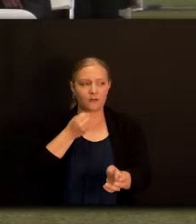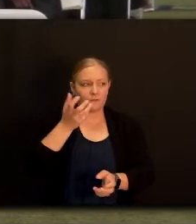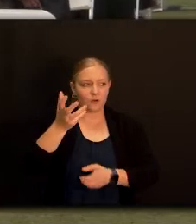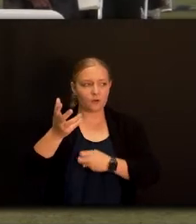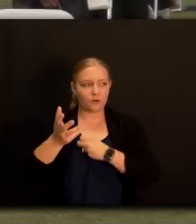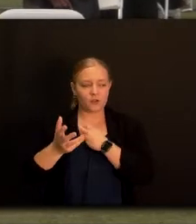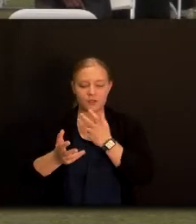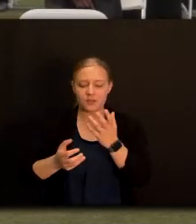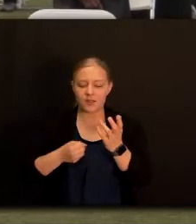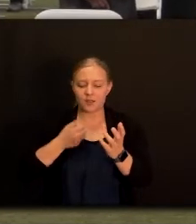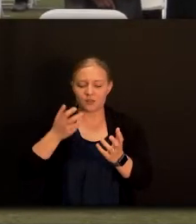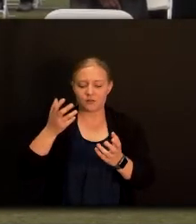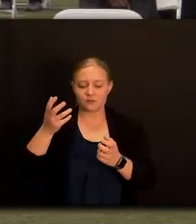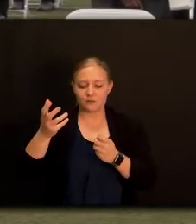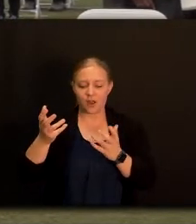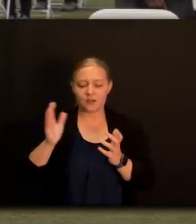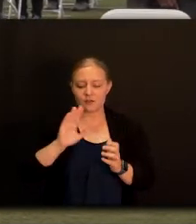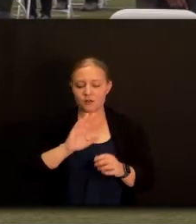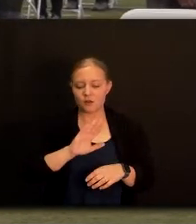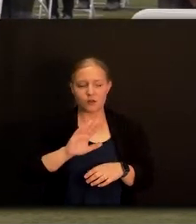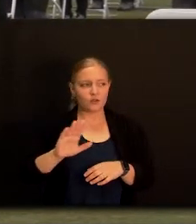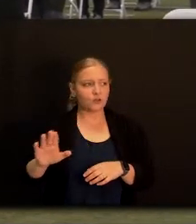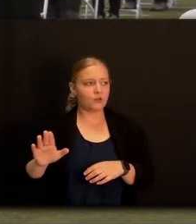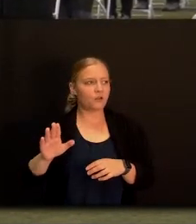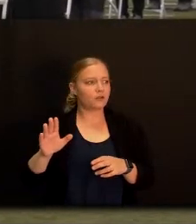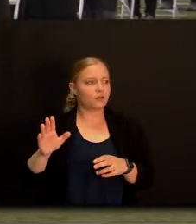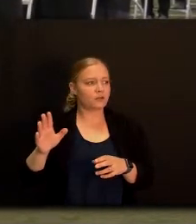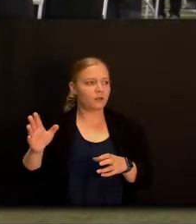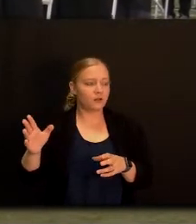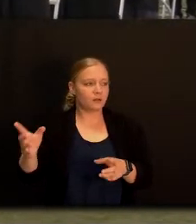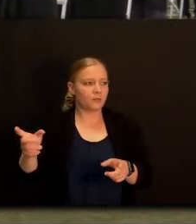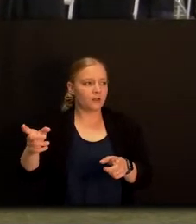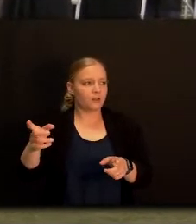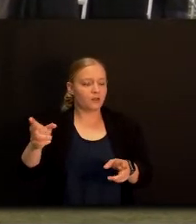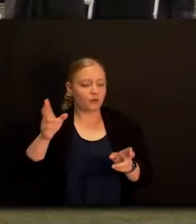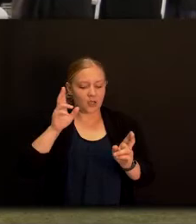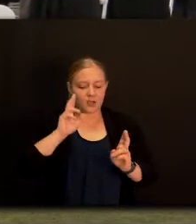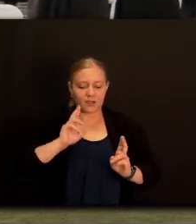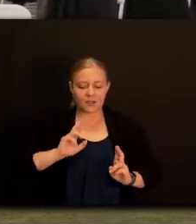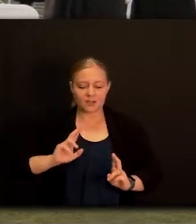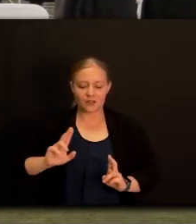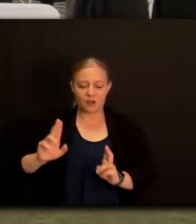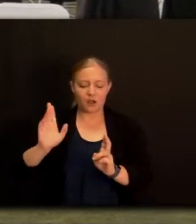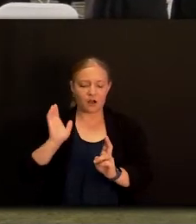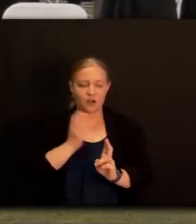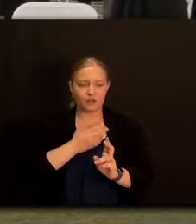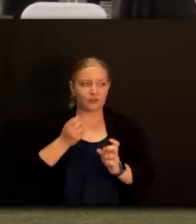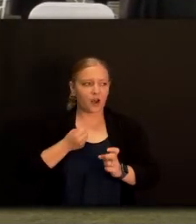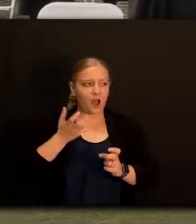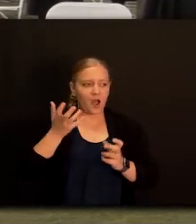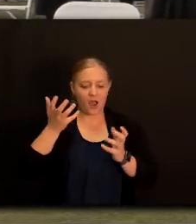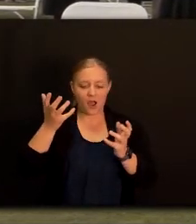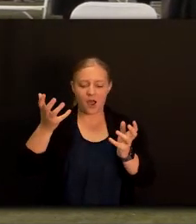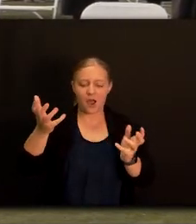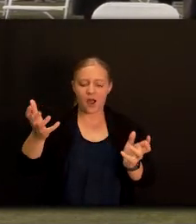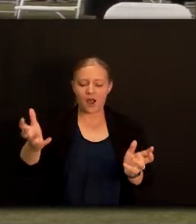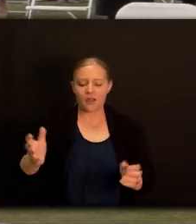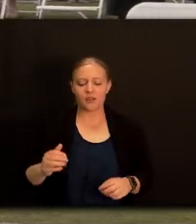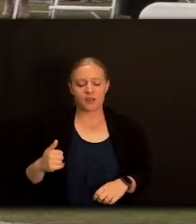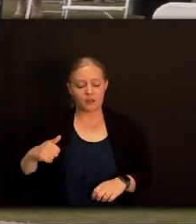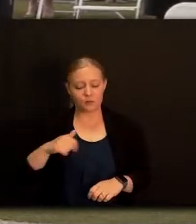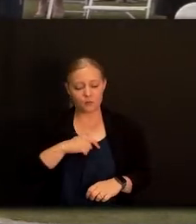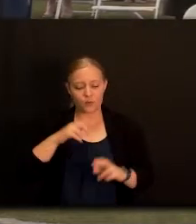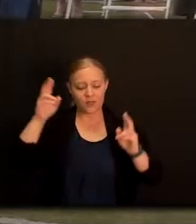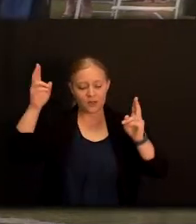our voices raise, your tribute is our